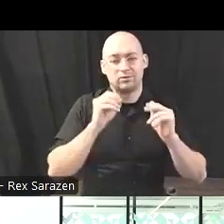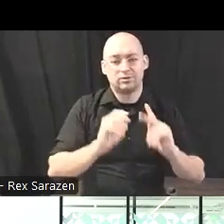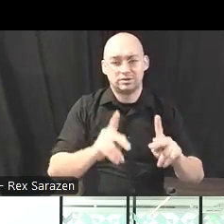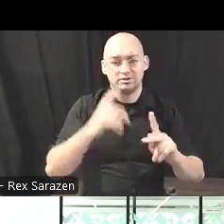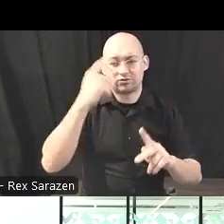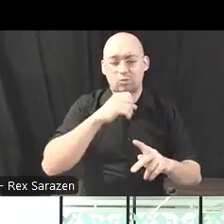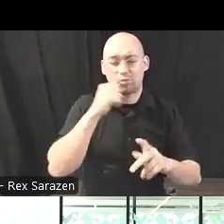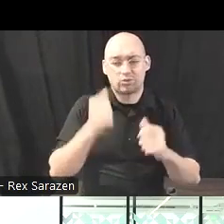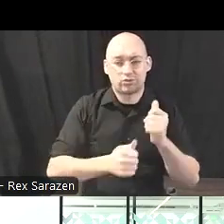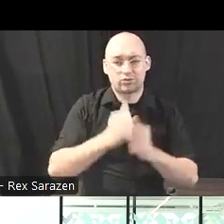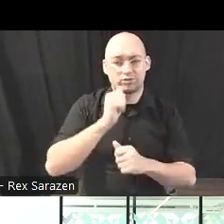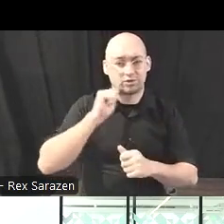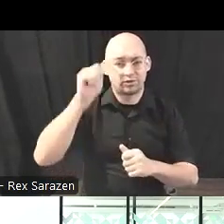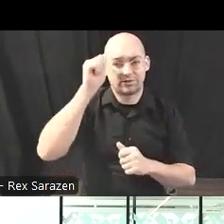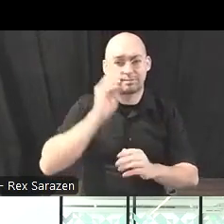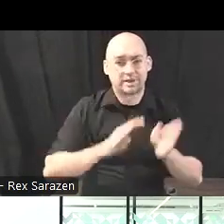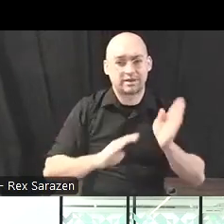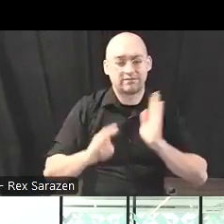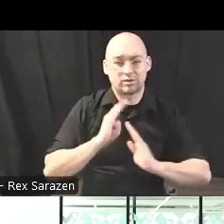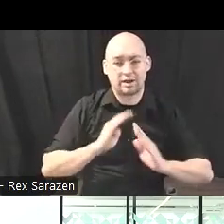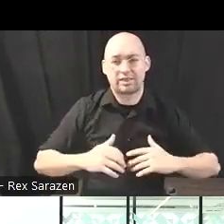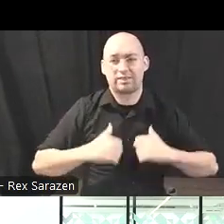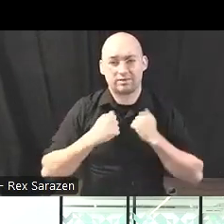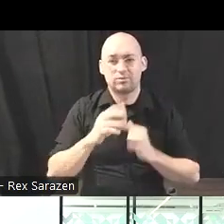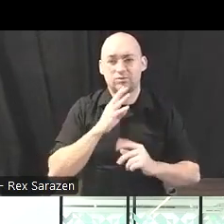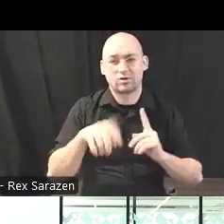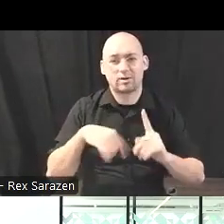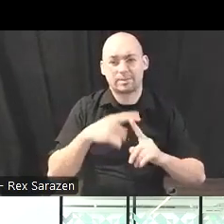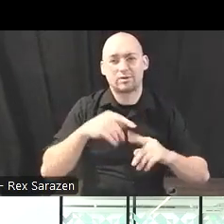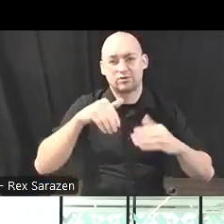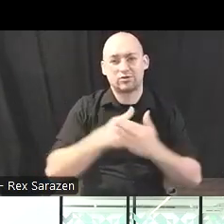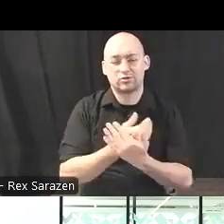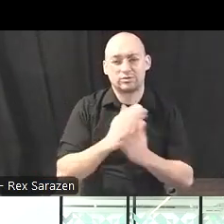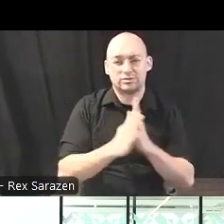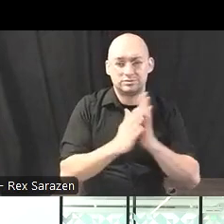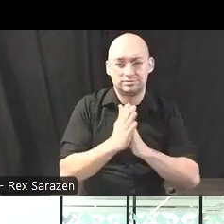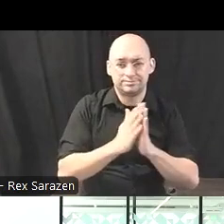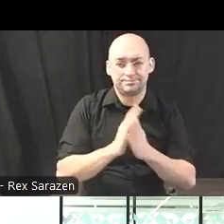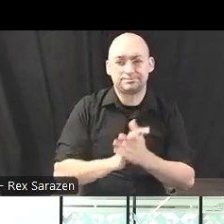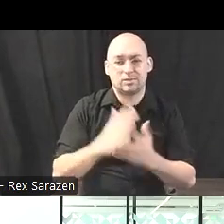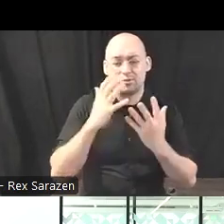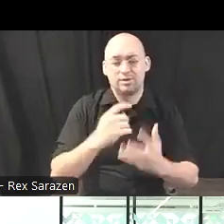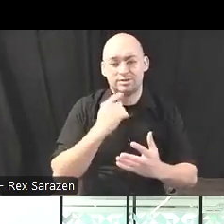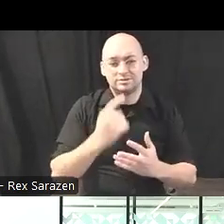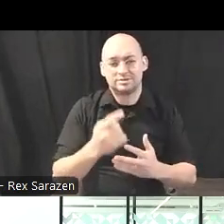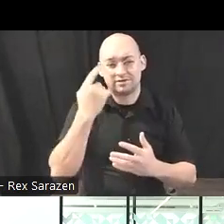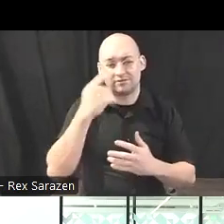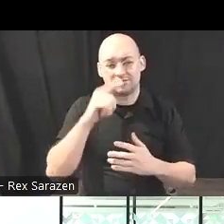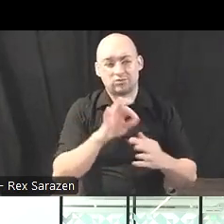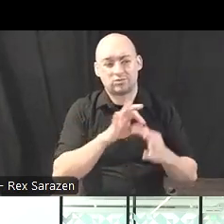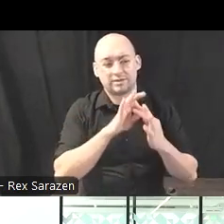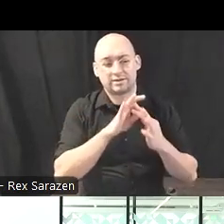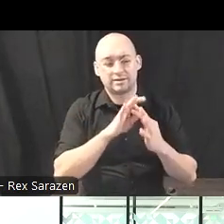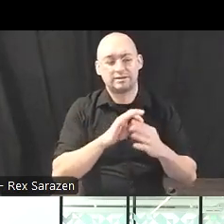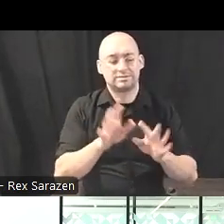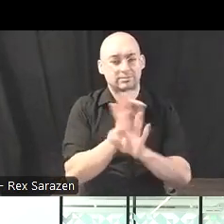health, and we'll talk a bit about that in our new initiatives. Also want to just say, in terms of the importance